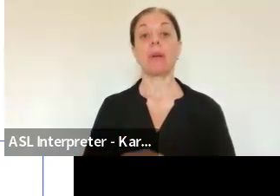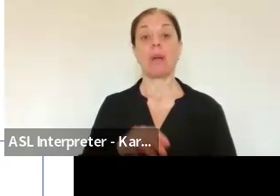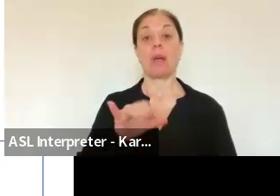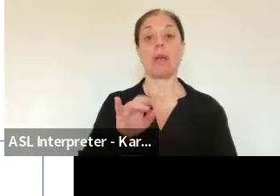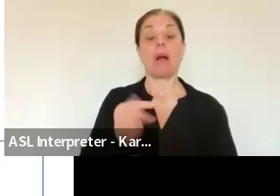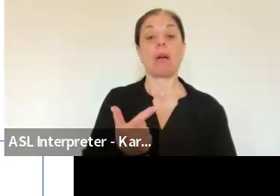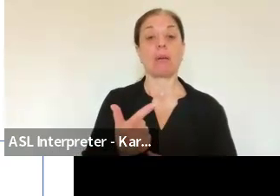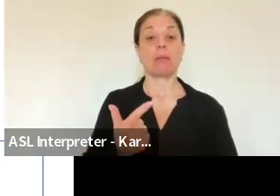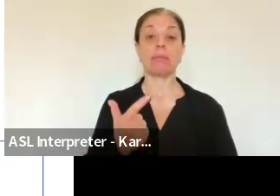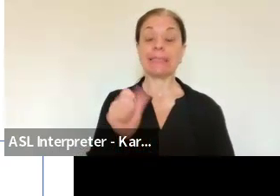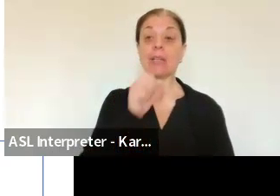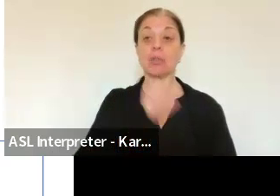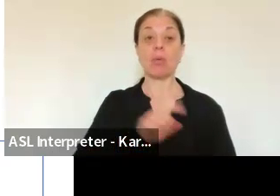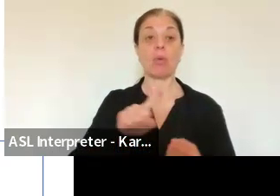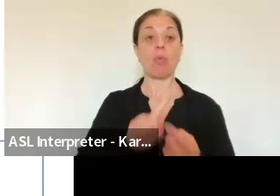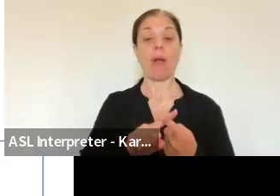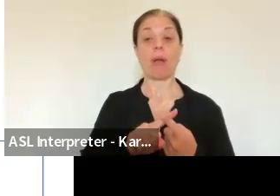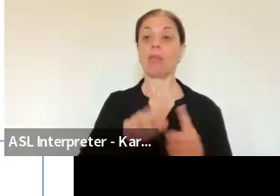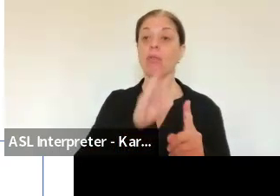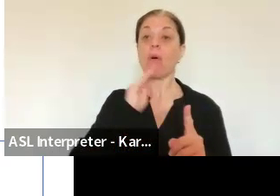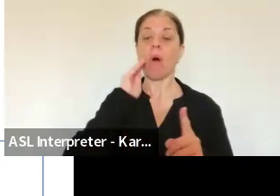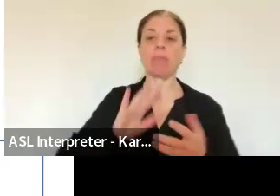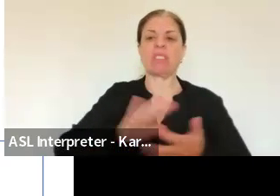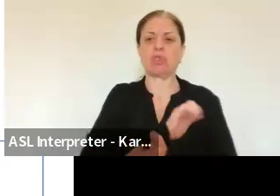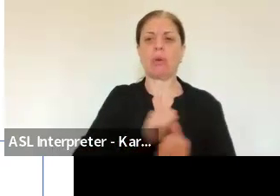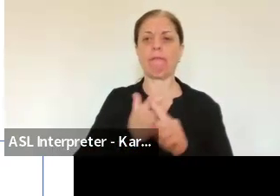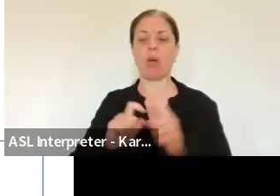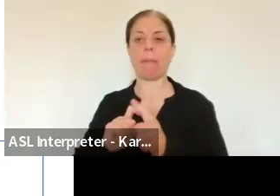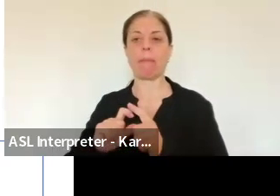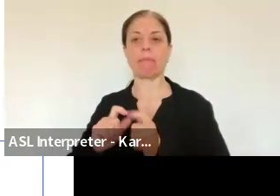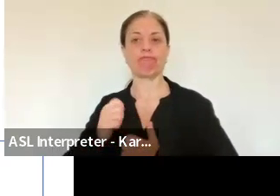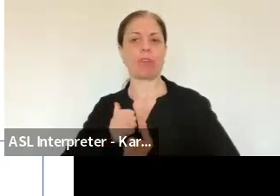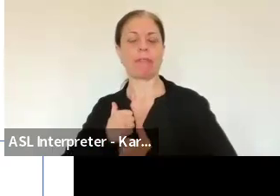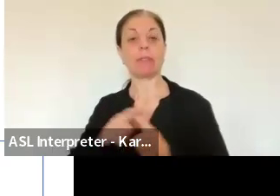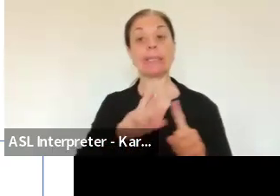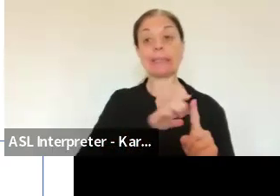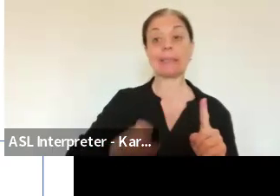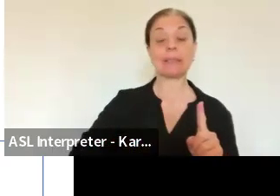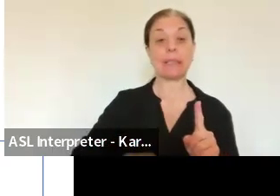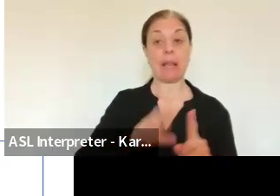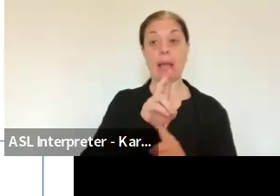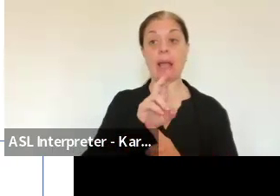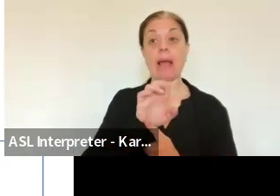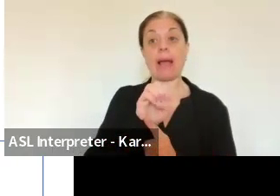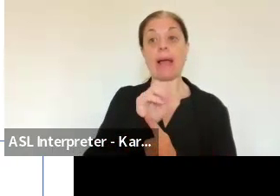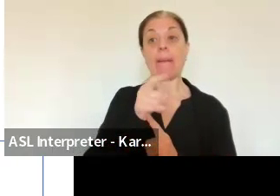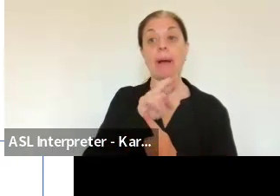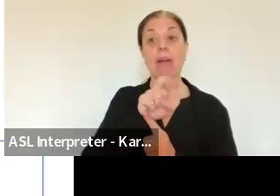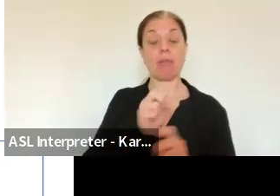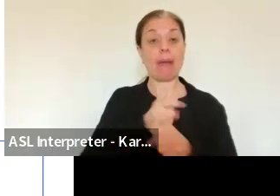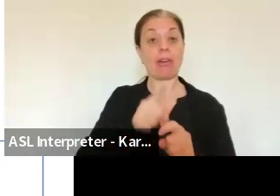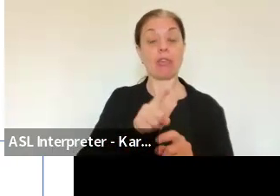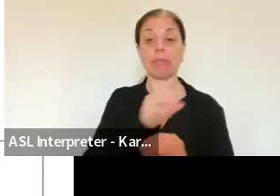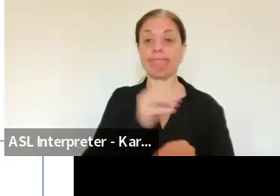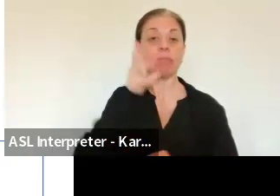when Imperial forces destroyed her rebel moon home. Now, 6 years later, she's a citizen of the very empire that made her an orphan.